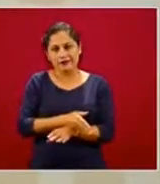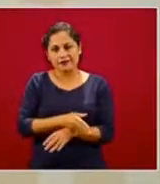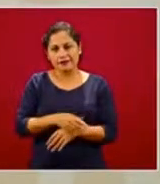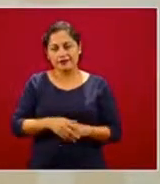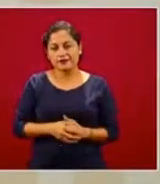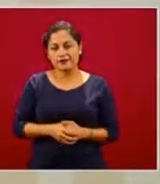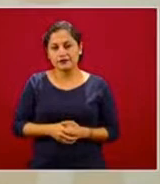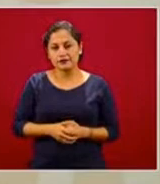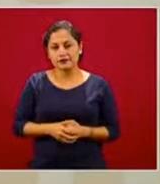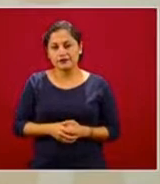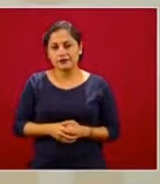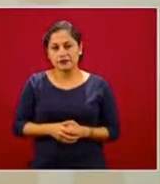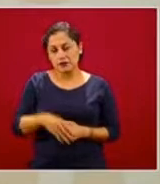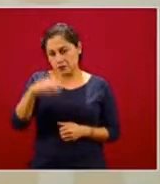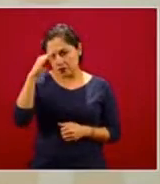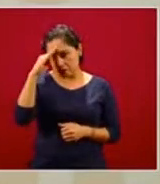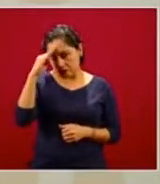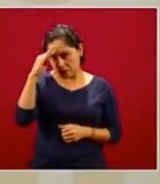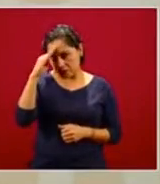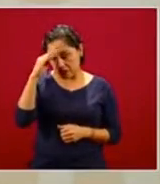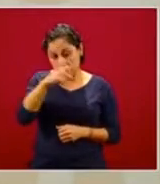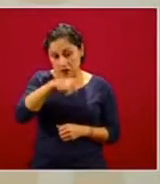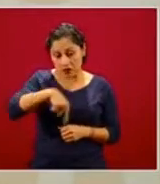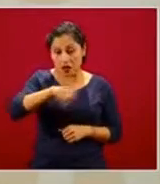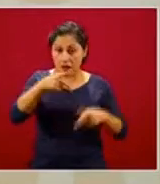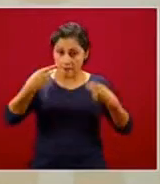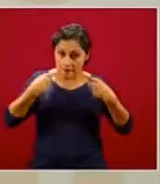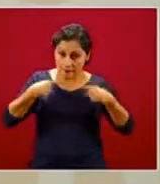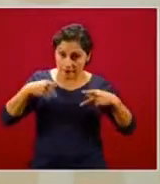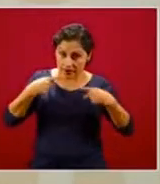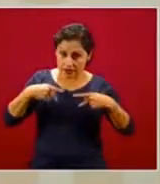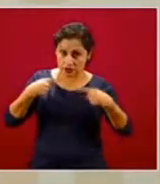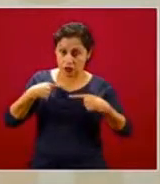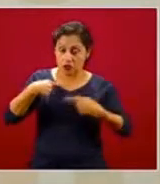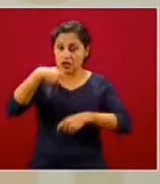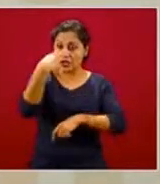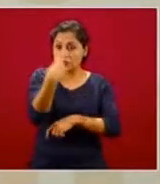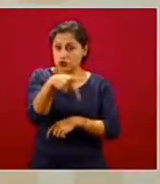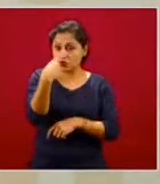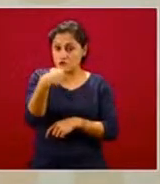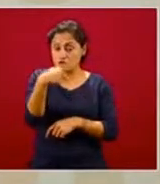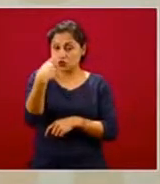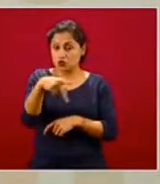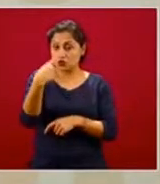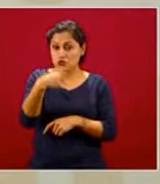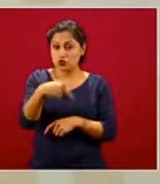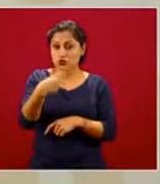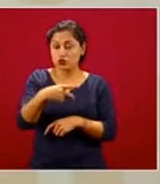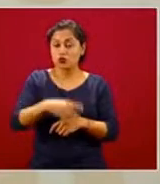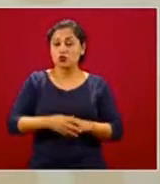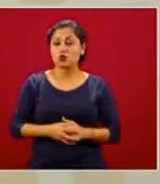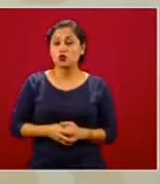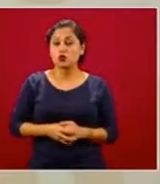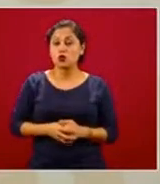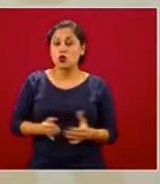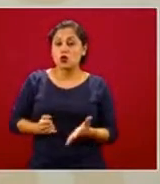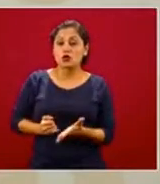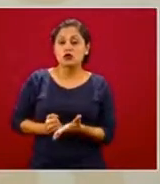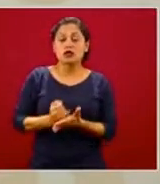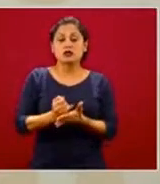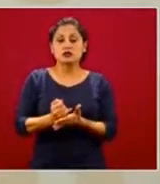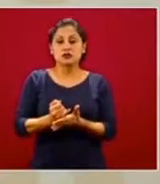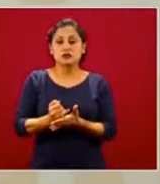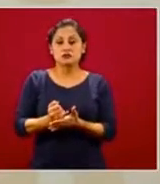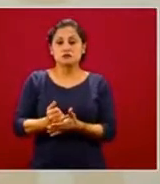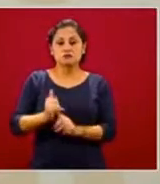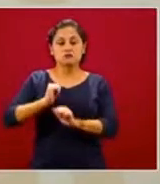calculated personas no decision fueran to ensure quienes fueran that the sujetos people would del acto de not be autoridad, subject